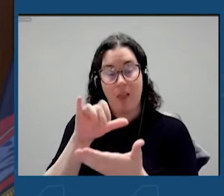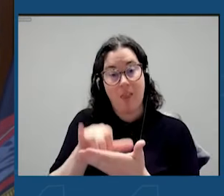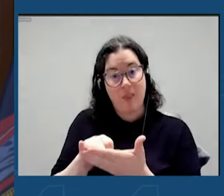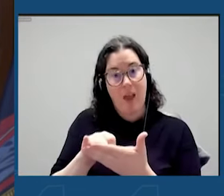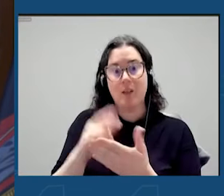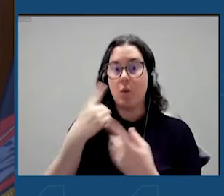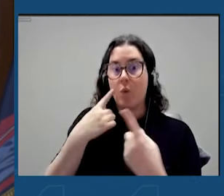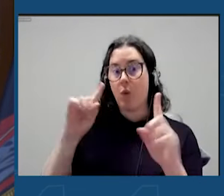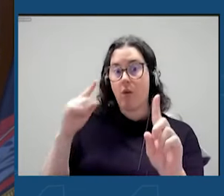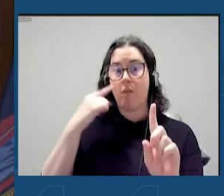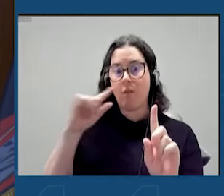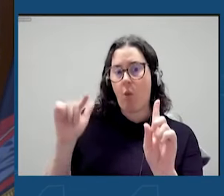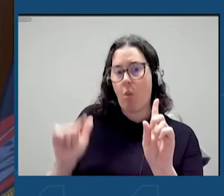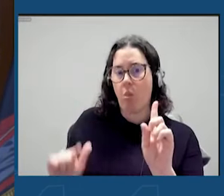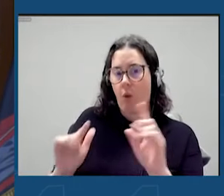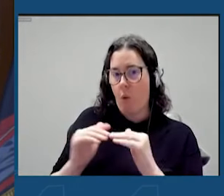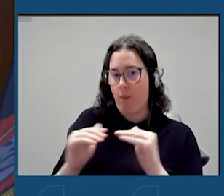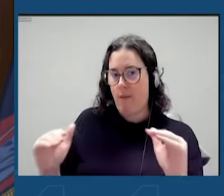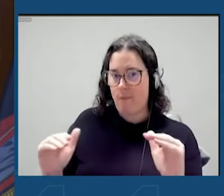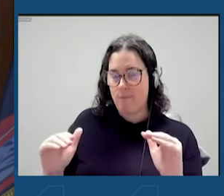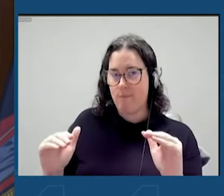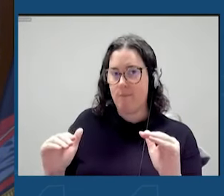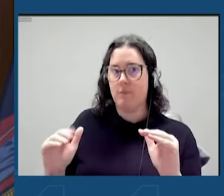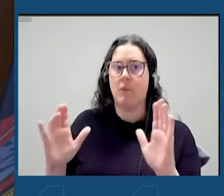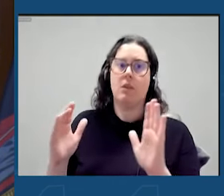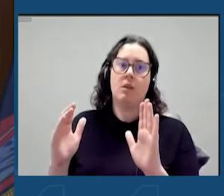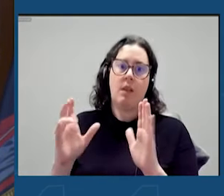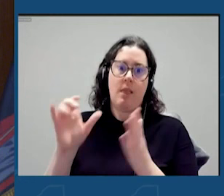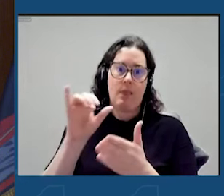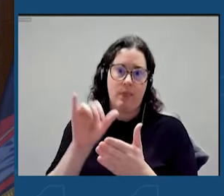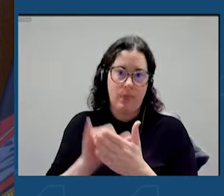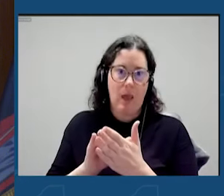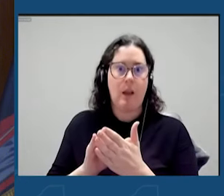not eligible for bail, where recidivism has actually gone down.